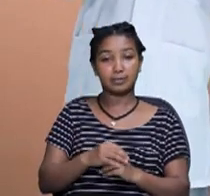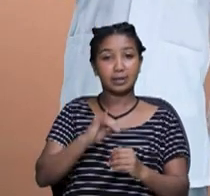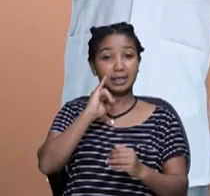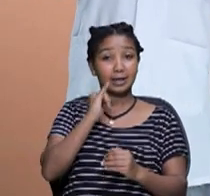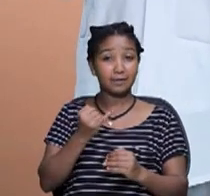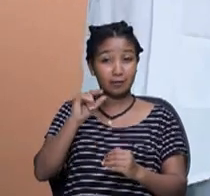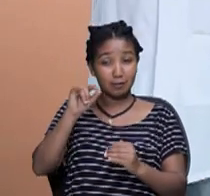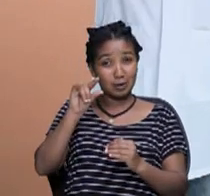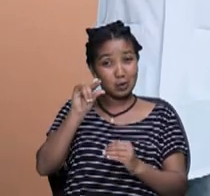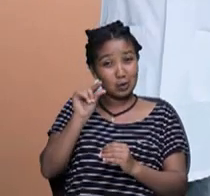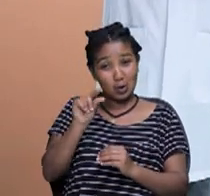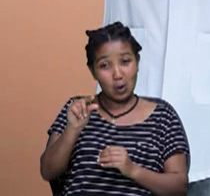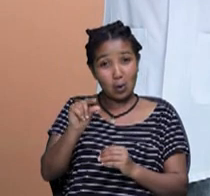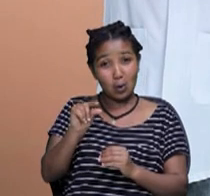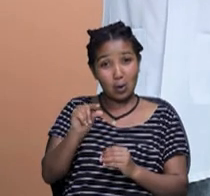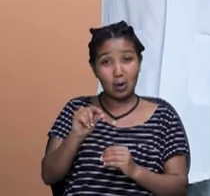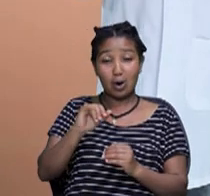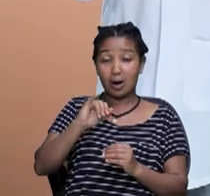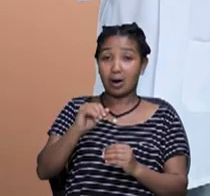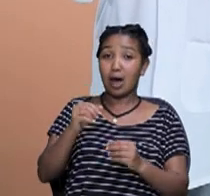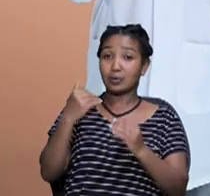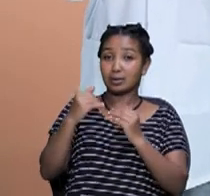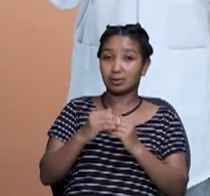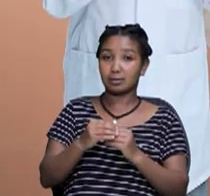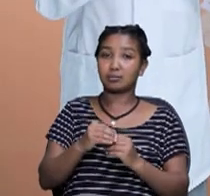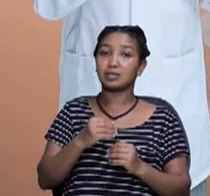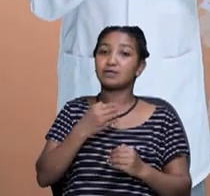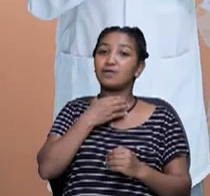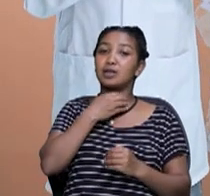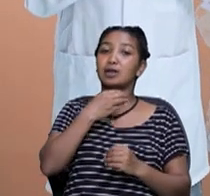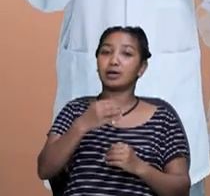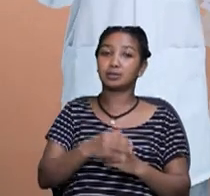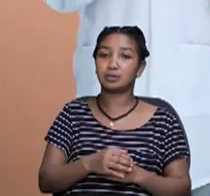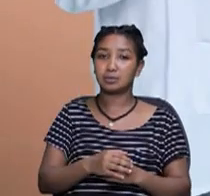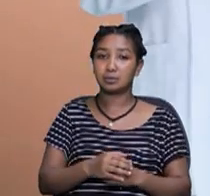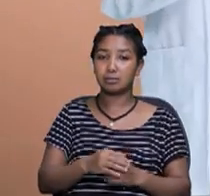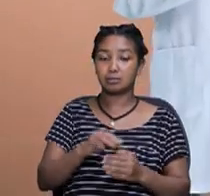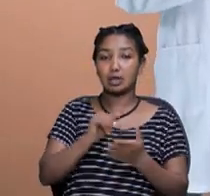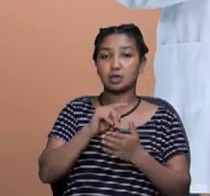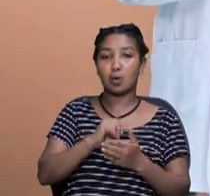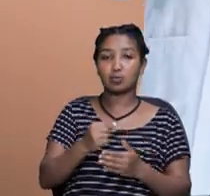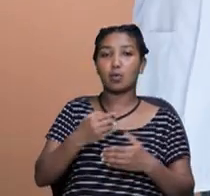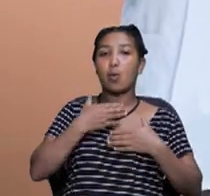If it's low iodine in our diet, the thyroid gland enlarges in adult humans. That is called goiter.